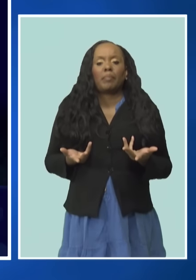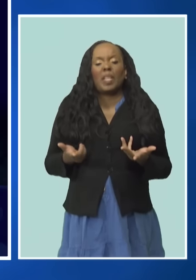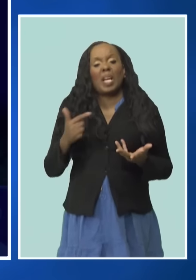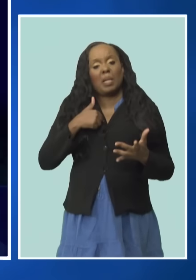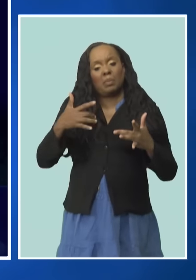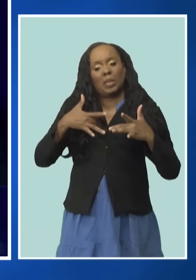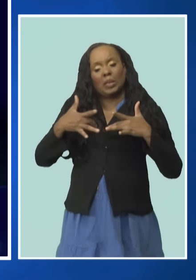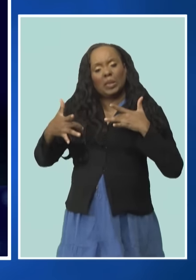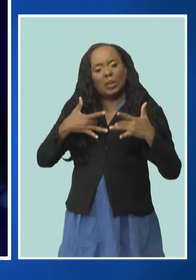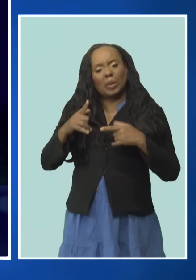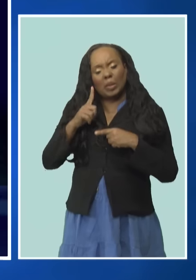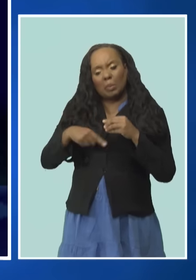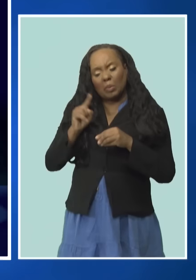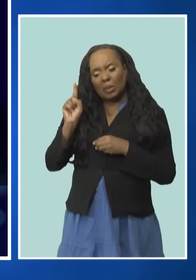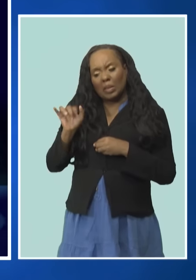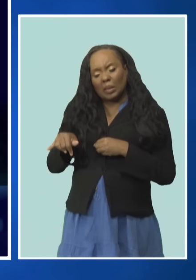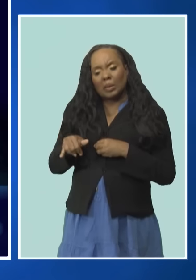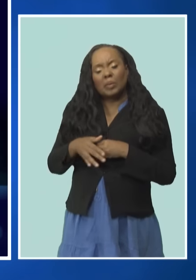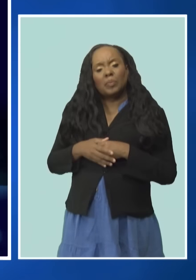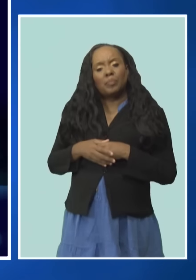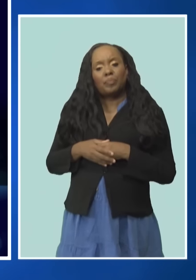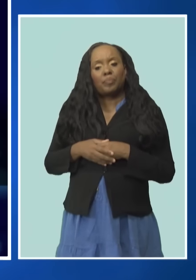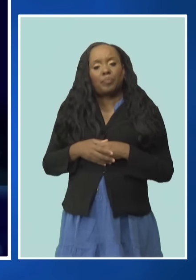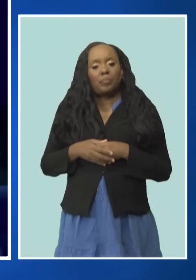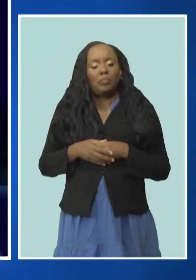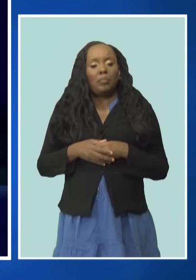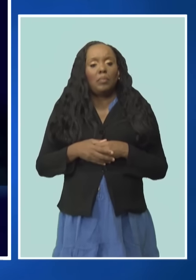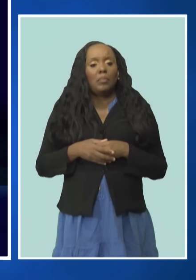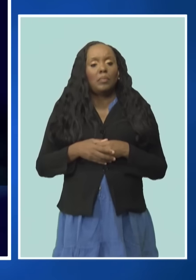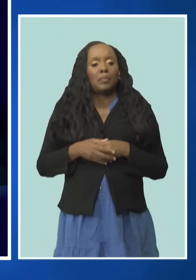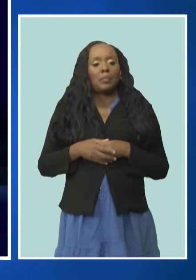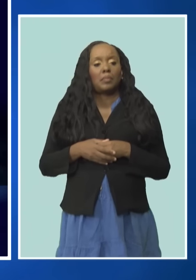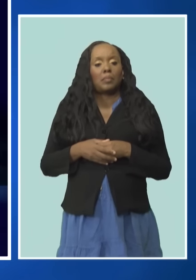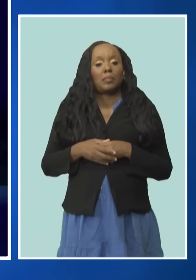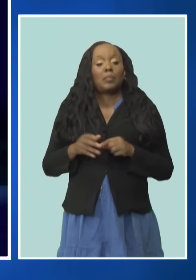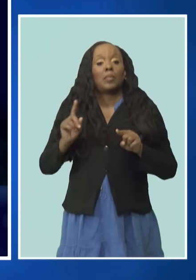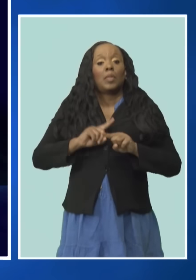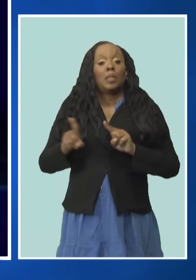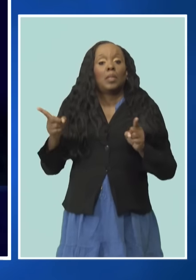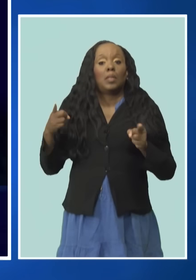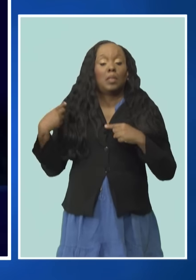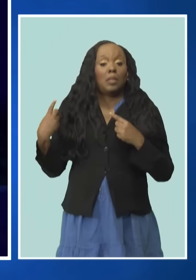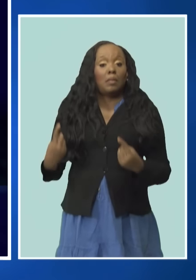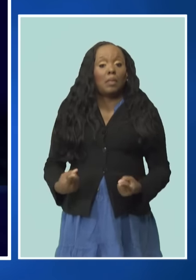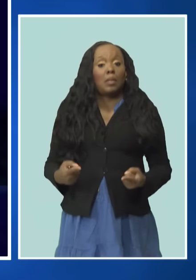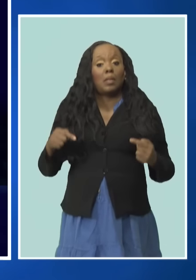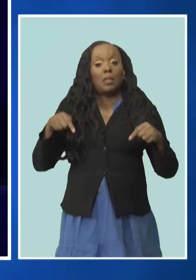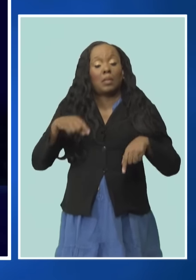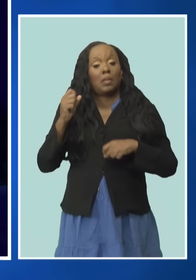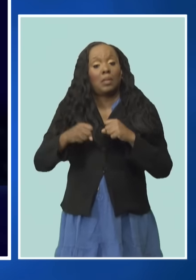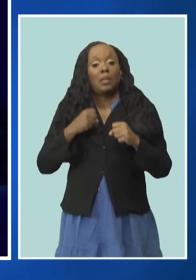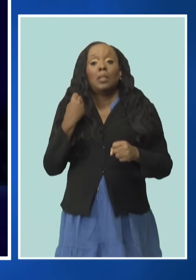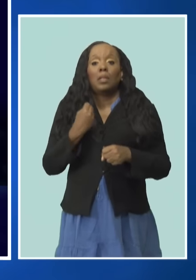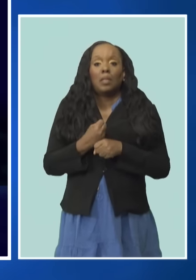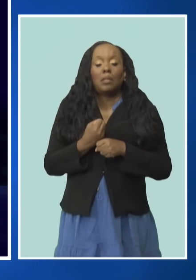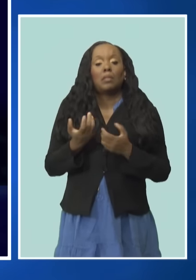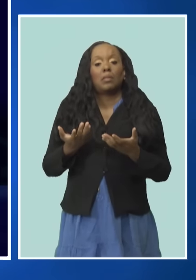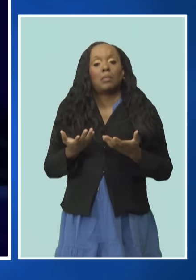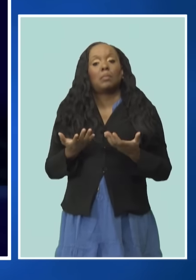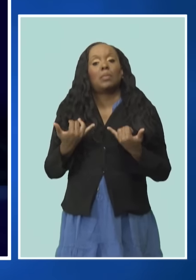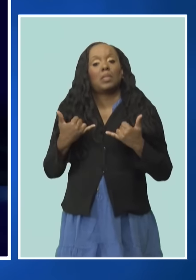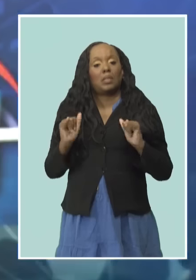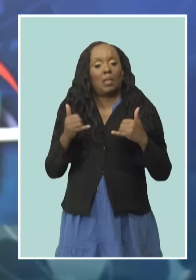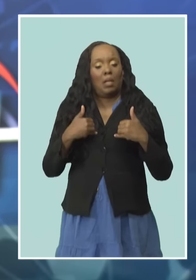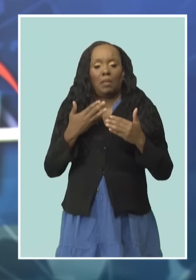So you can find a situation developing. But as I said, so far this year, we've been able to maintain good production in most